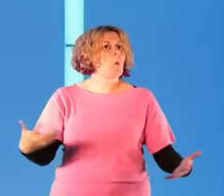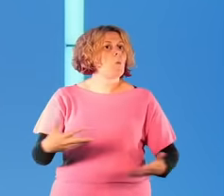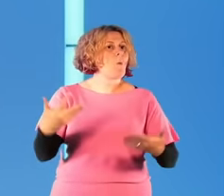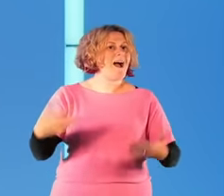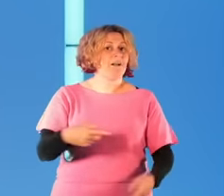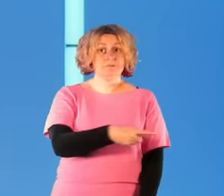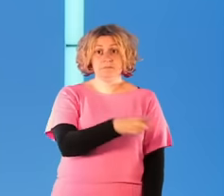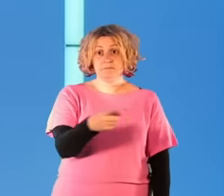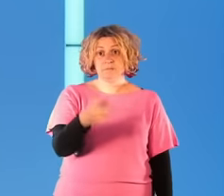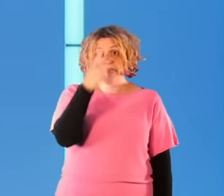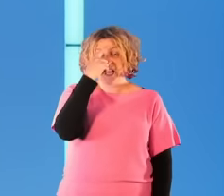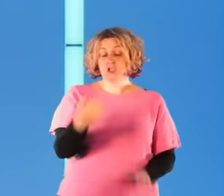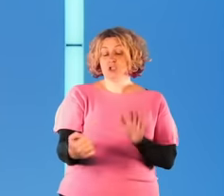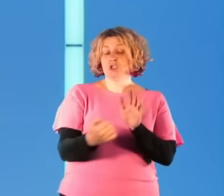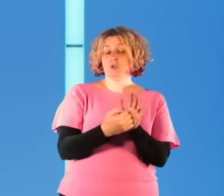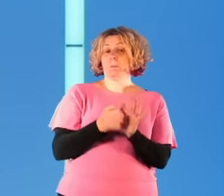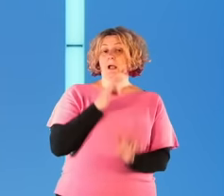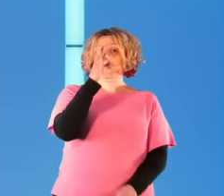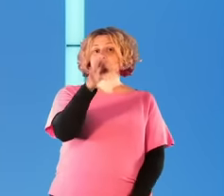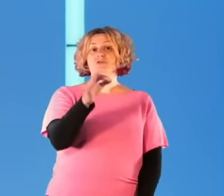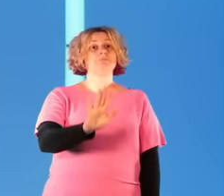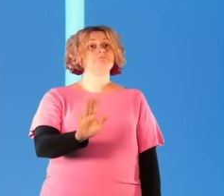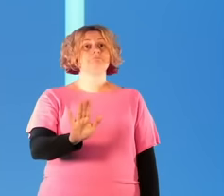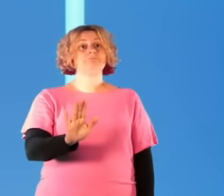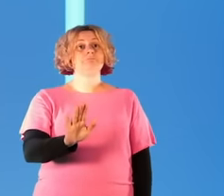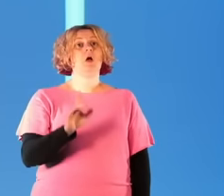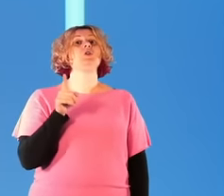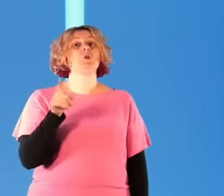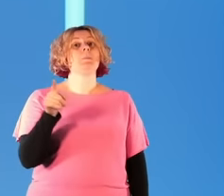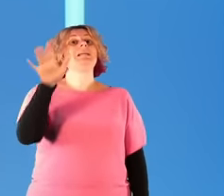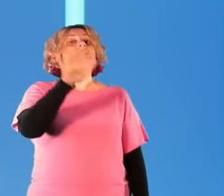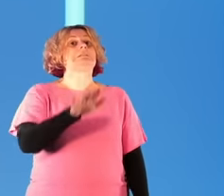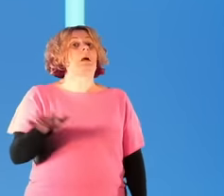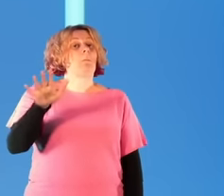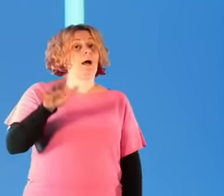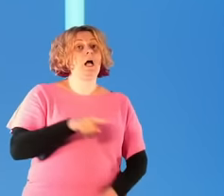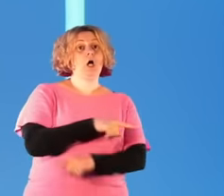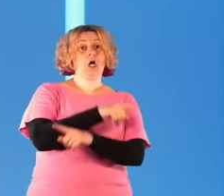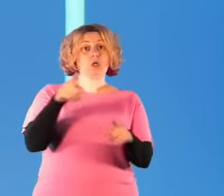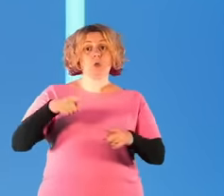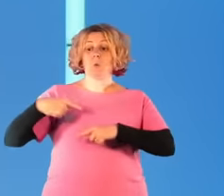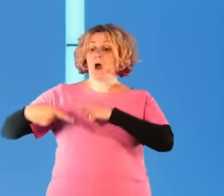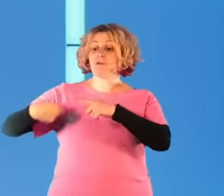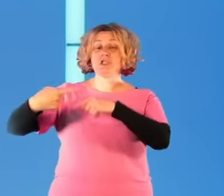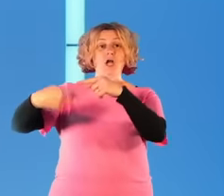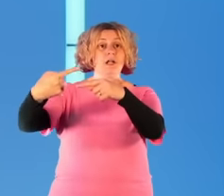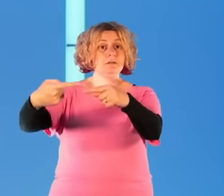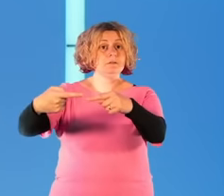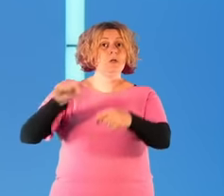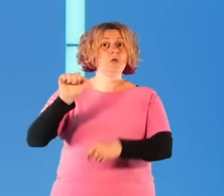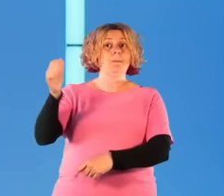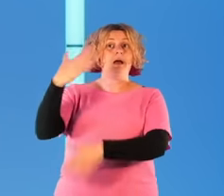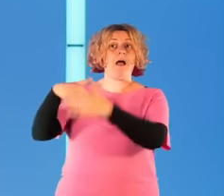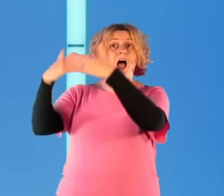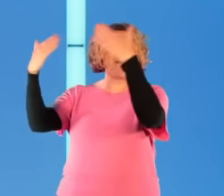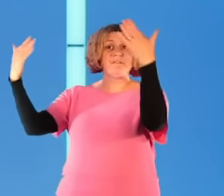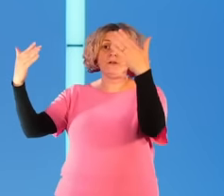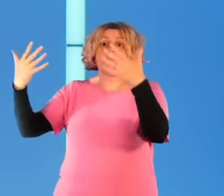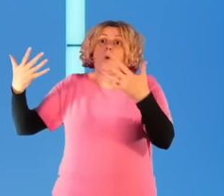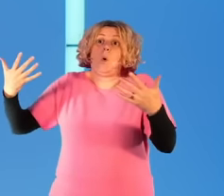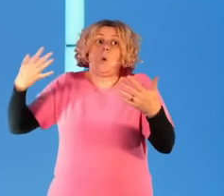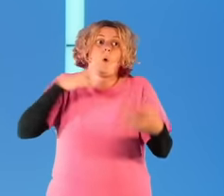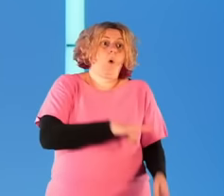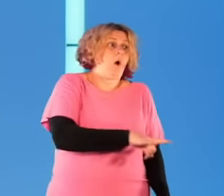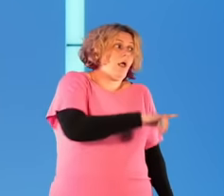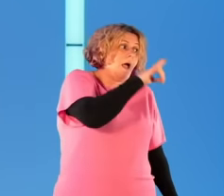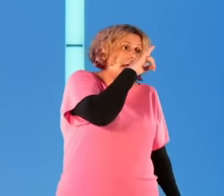No, because you will be somewhere. You are eternal. You will be in heaven or in hell.